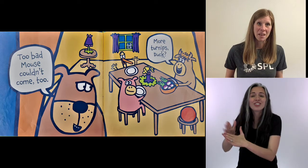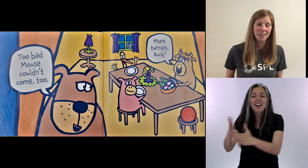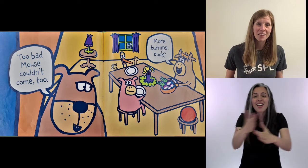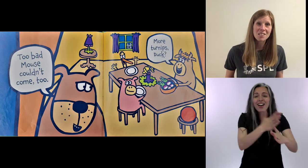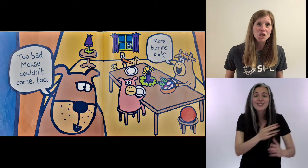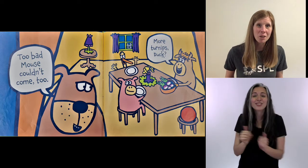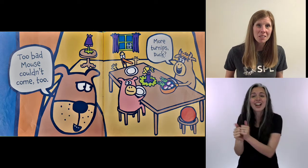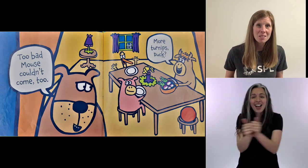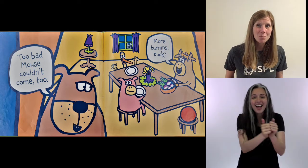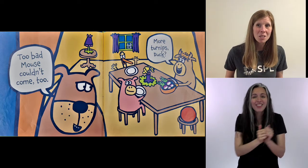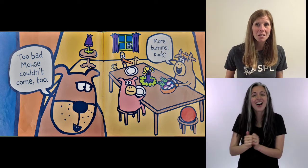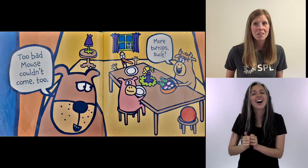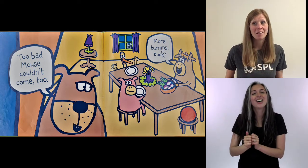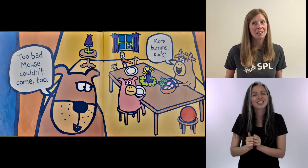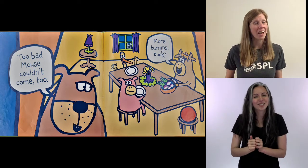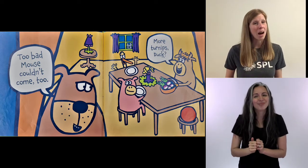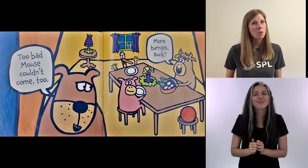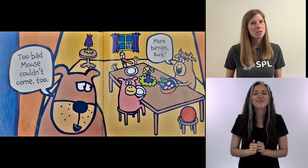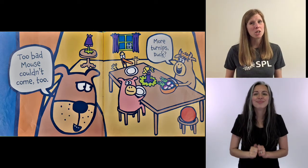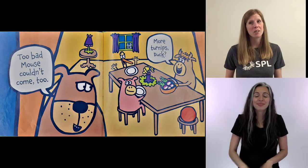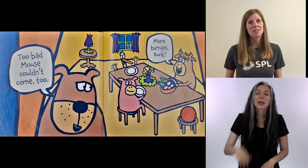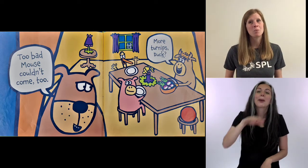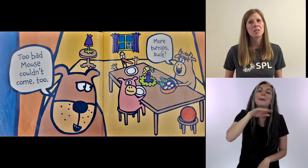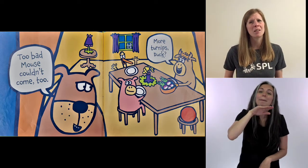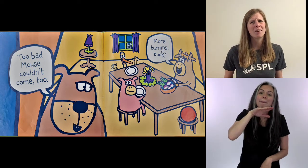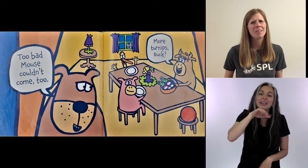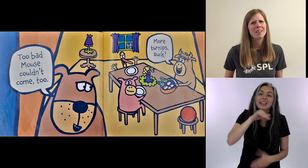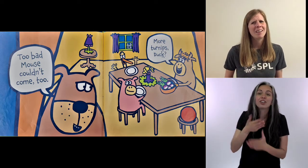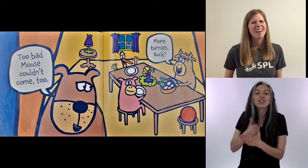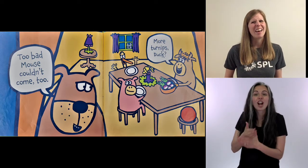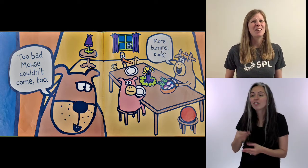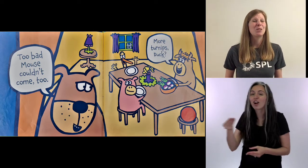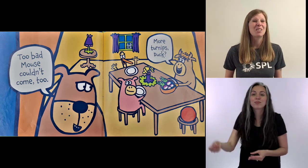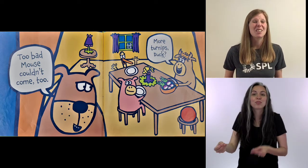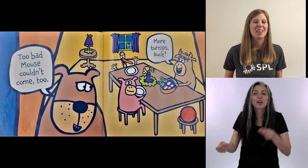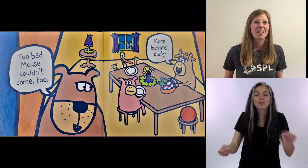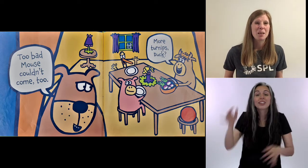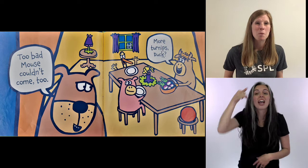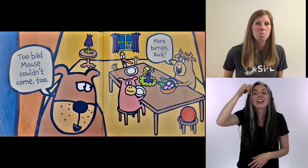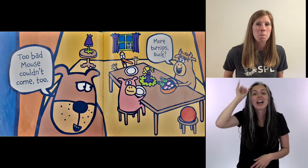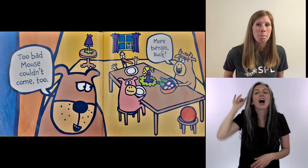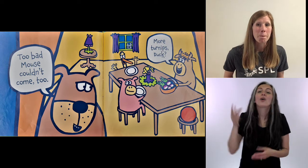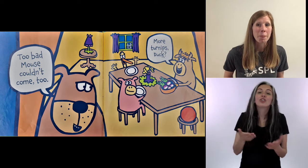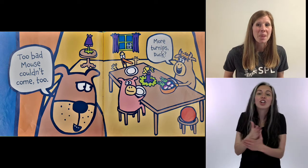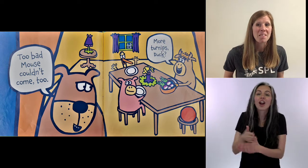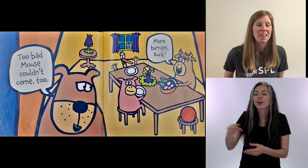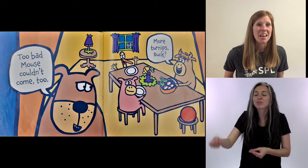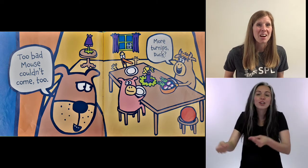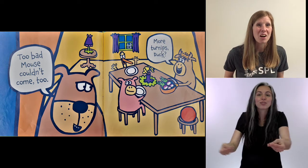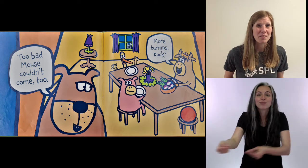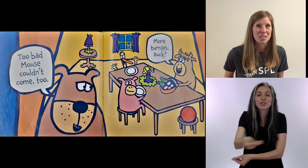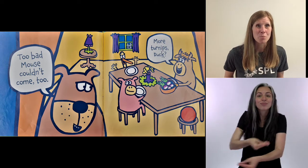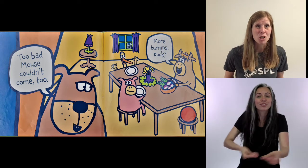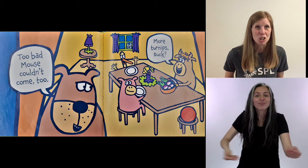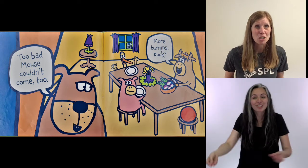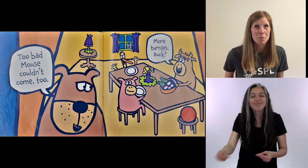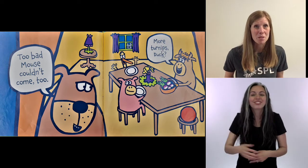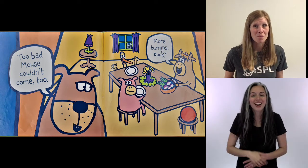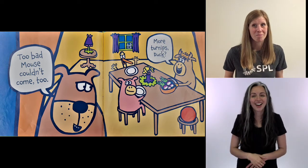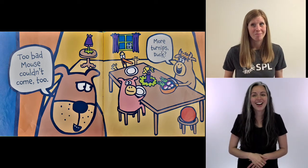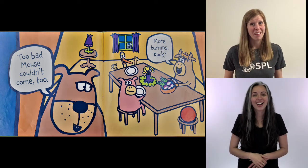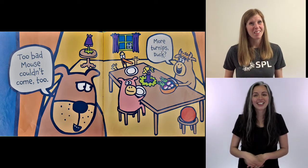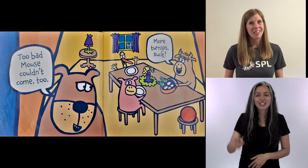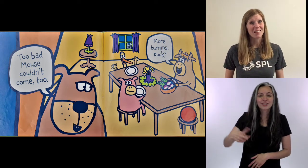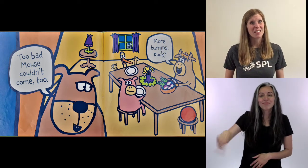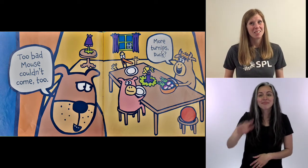And Pig is sharing some dinner, and Cow is sharing some dinner. And it looks like they are having some